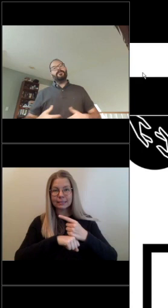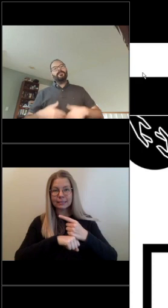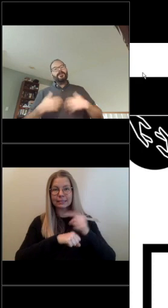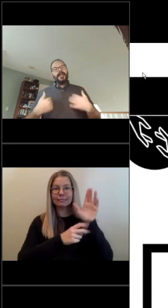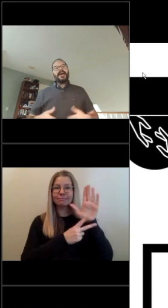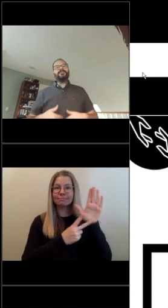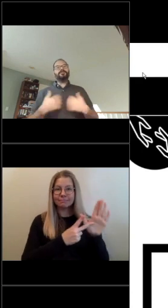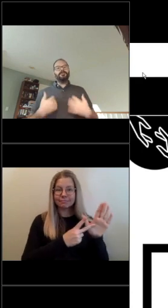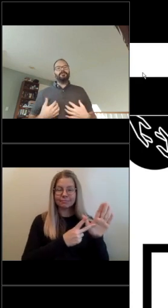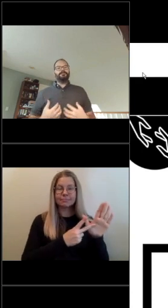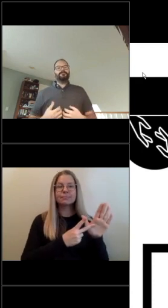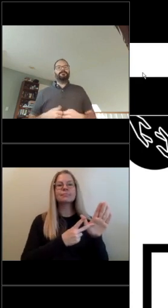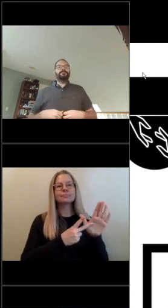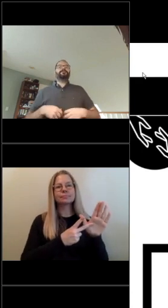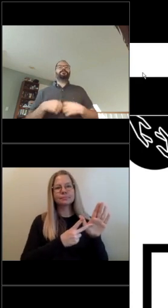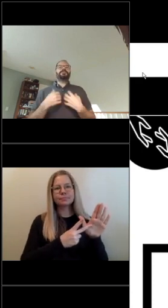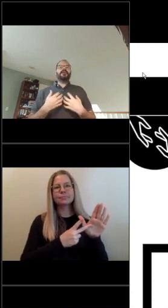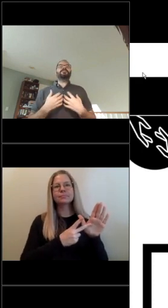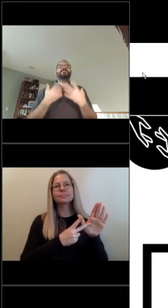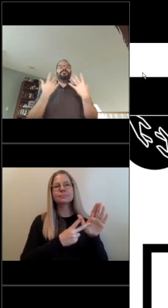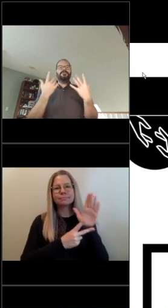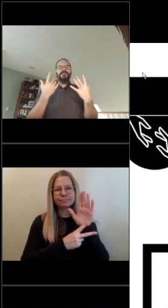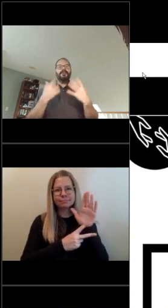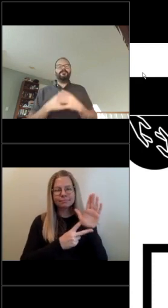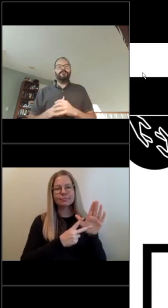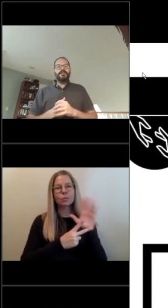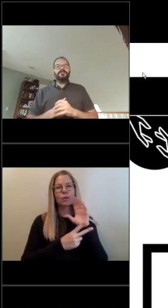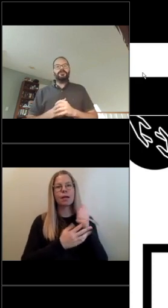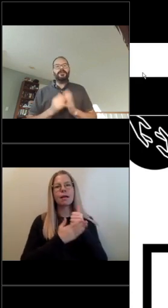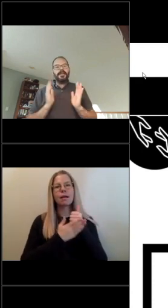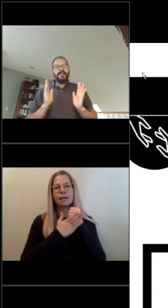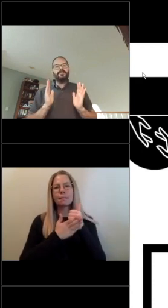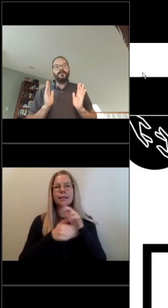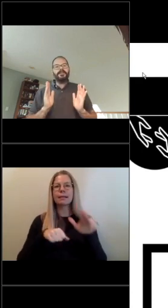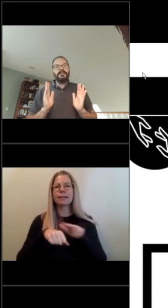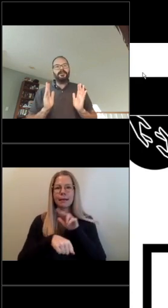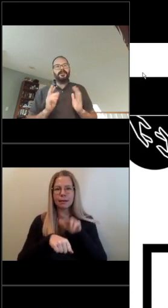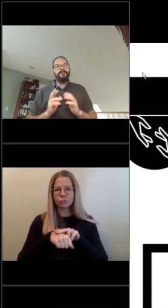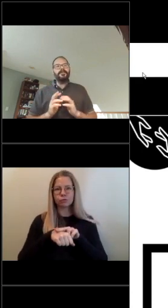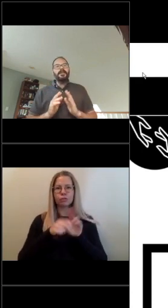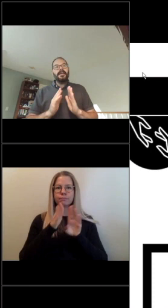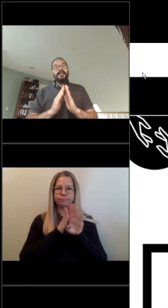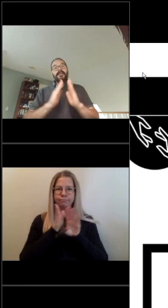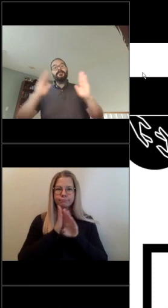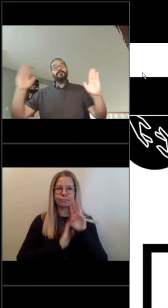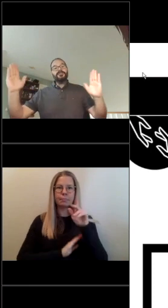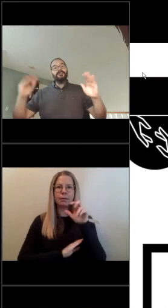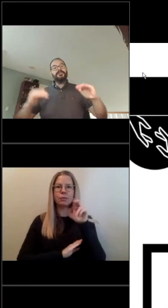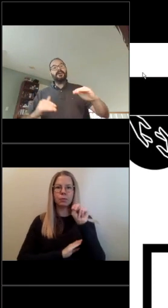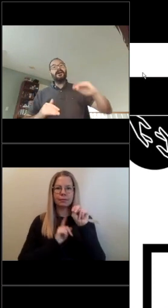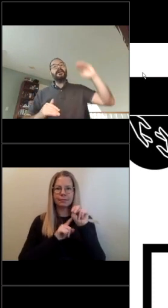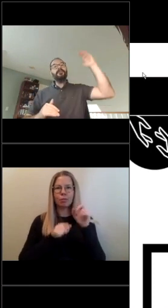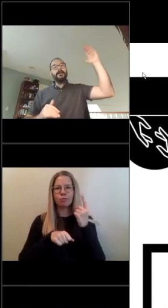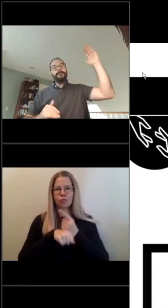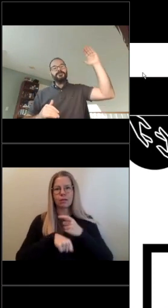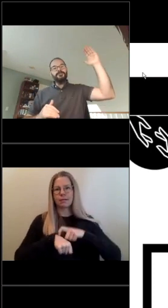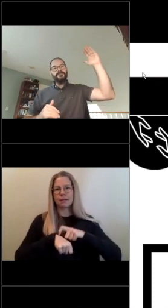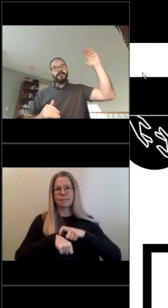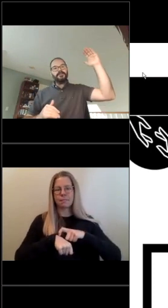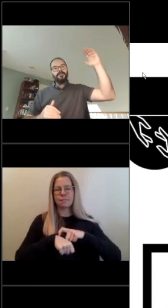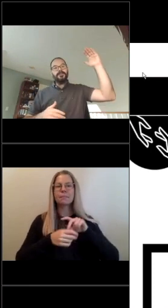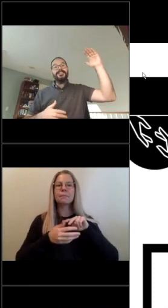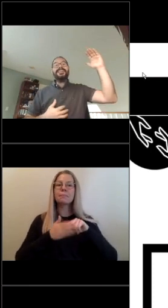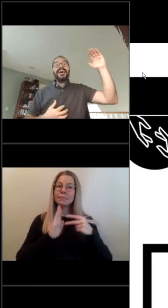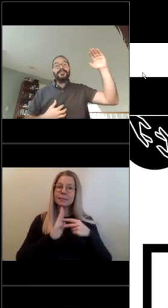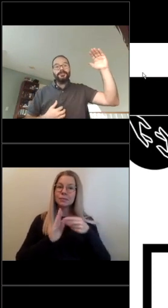enhance your natural production of melatonin at the right time. And it'll result in a higher amplitude